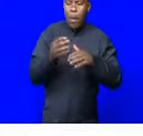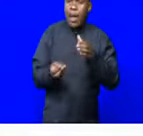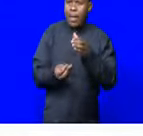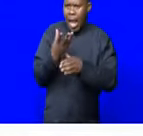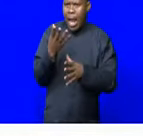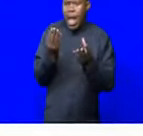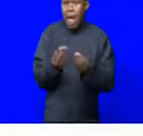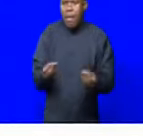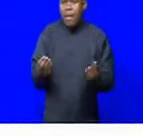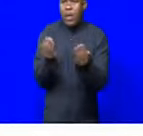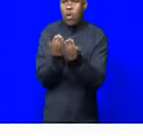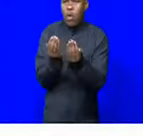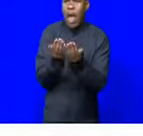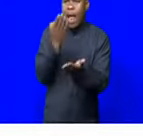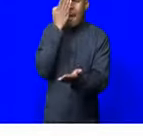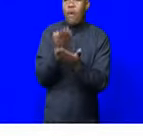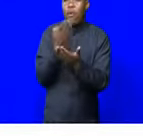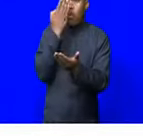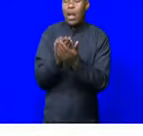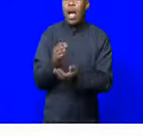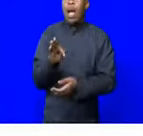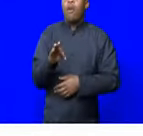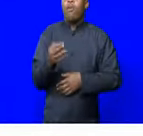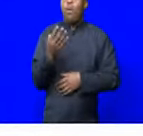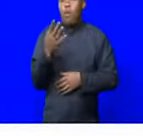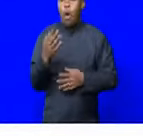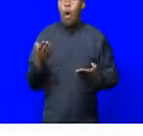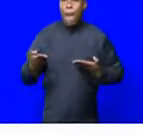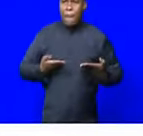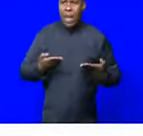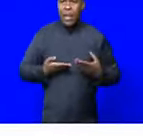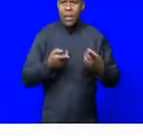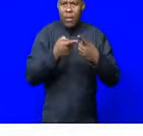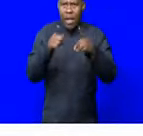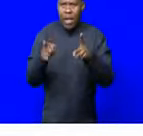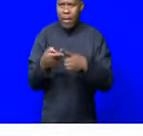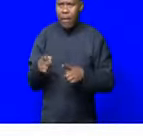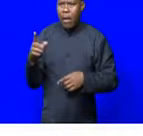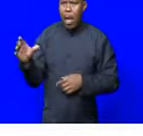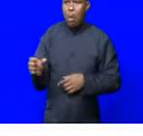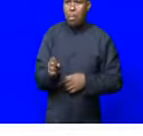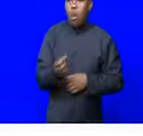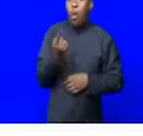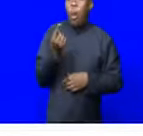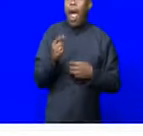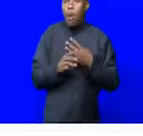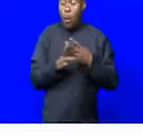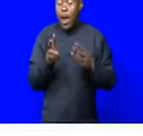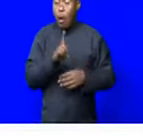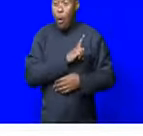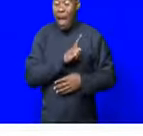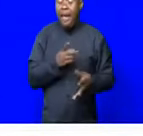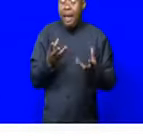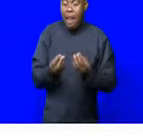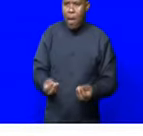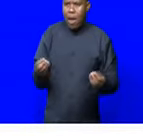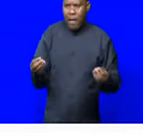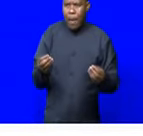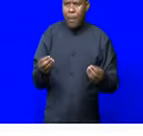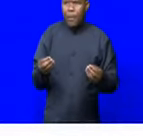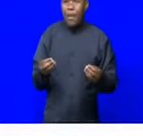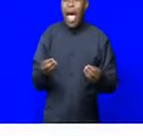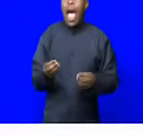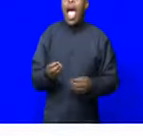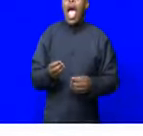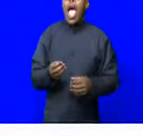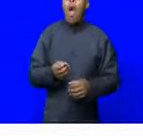in Form 4 are afforded an opportunity to work in various companies for a week. The aim is to give the students a feel of their